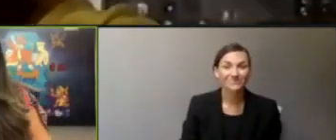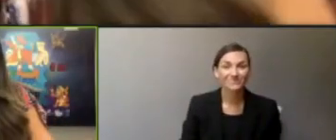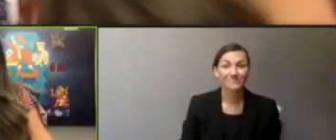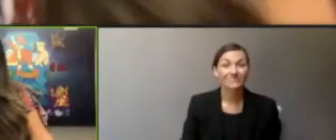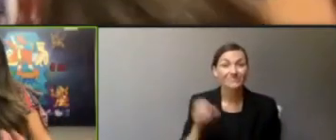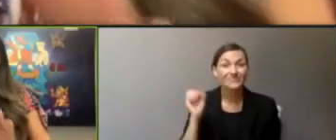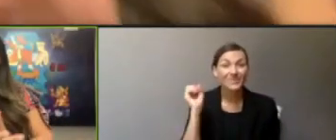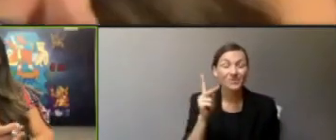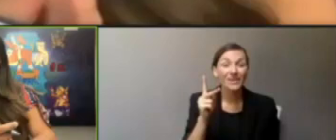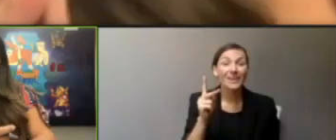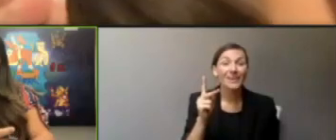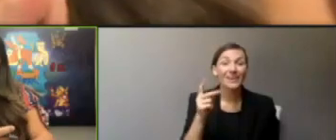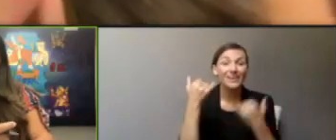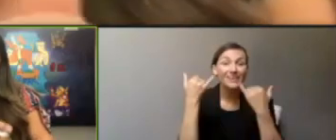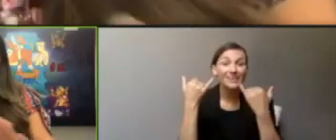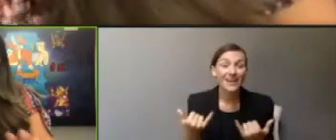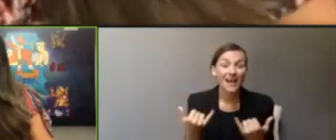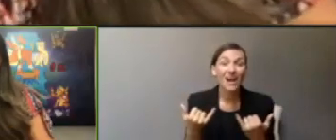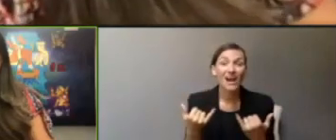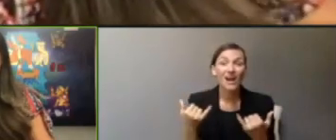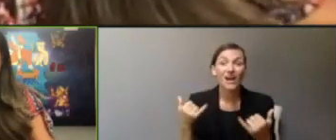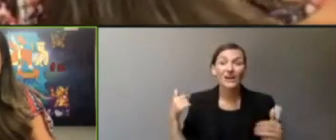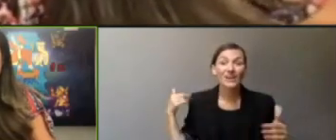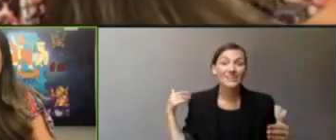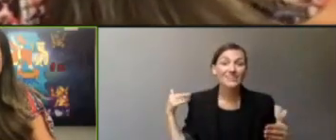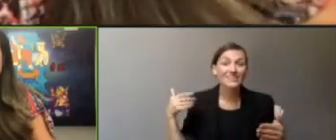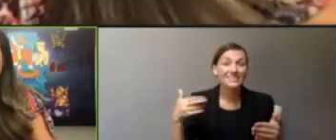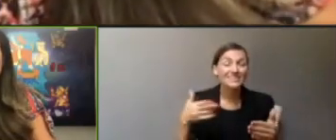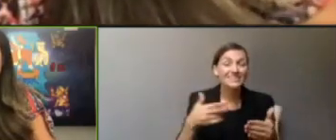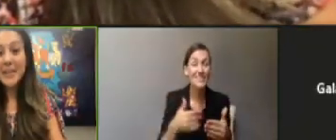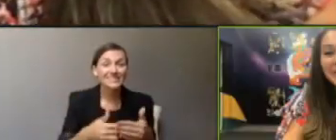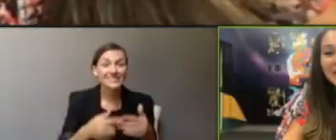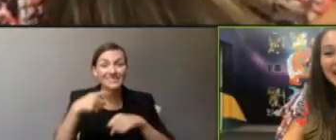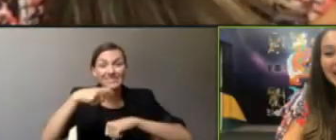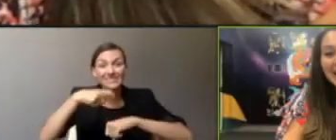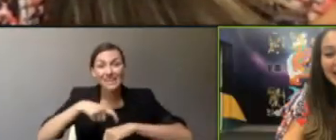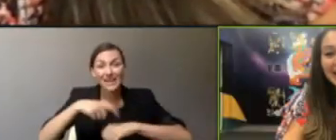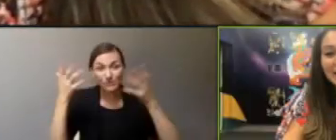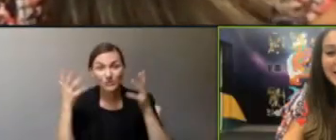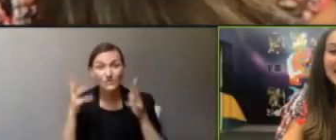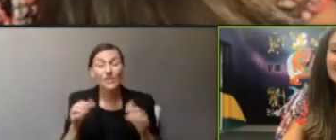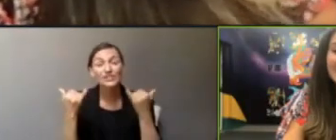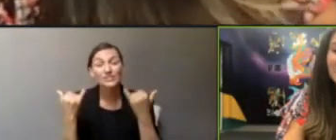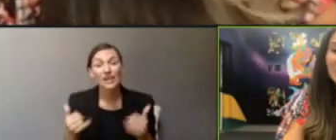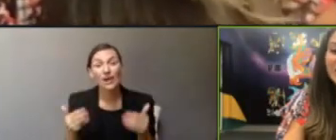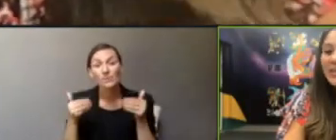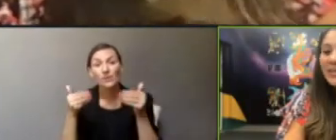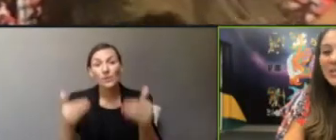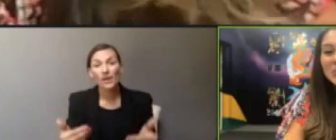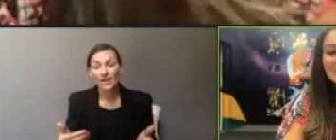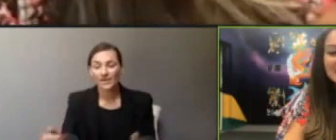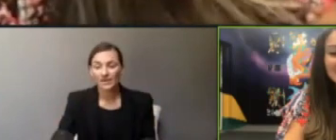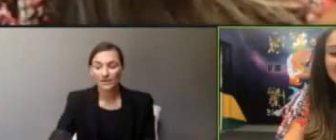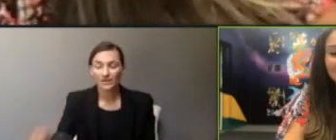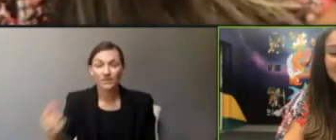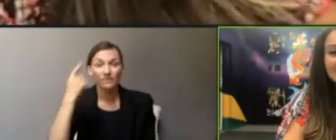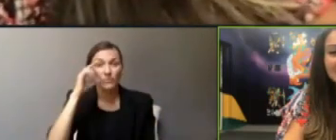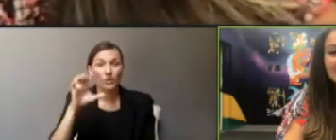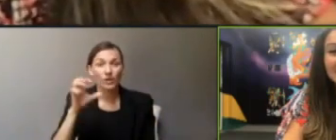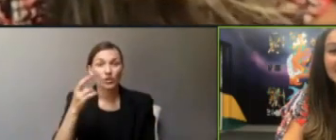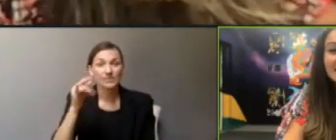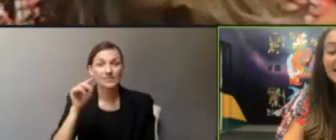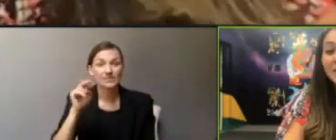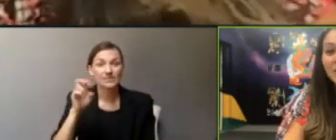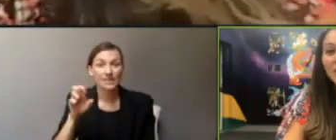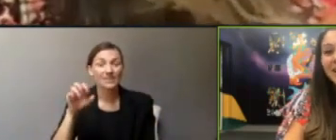Okay, guys, so we are reaching the time to wrap up. So I'm gonna go ahead and pass it over to Christine, because